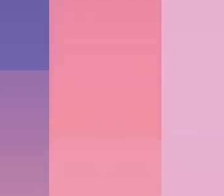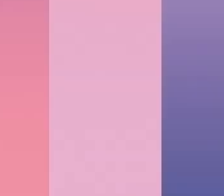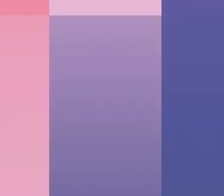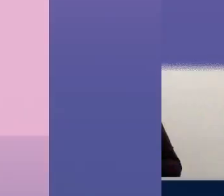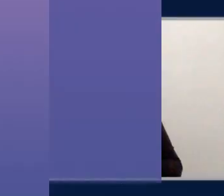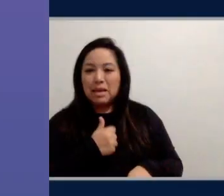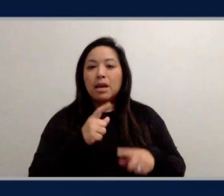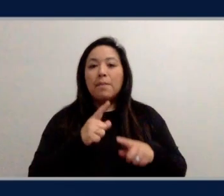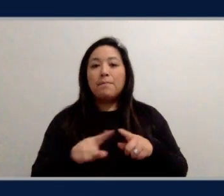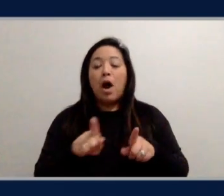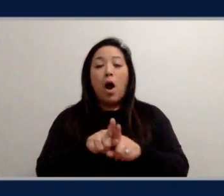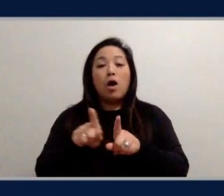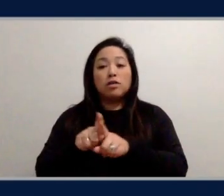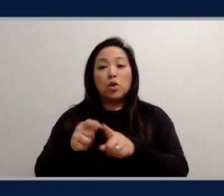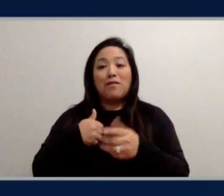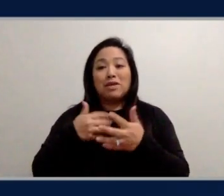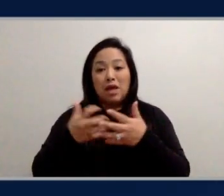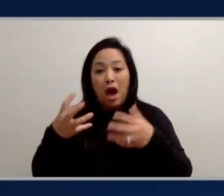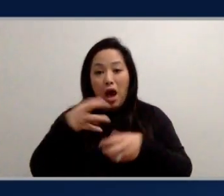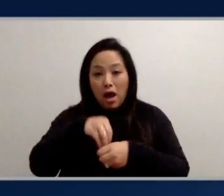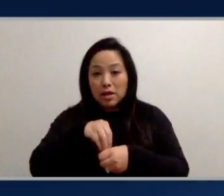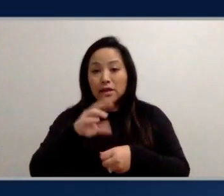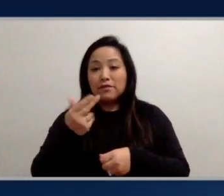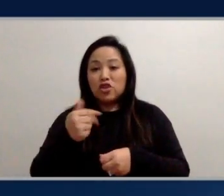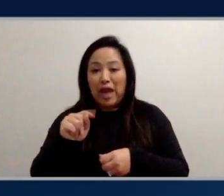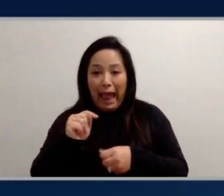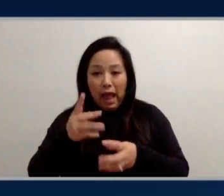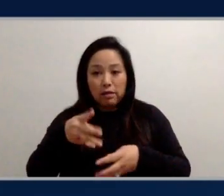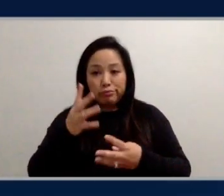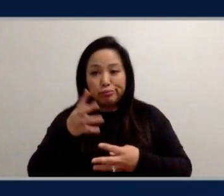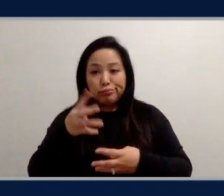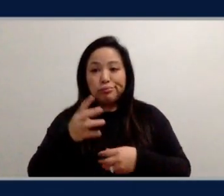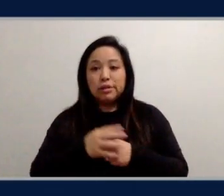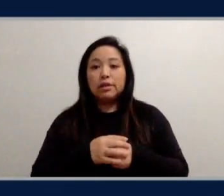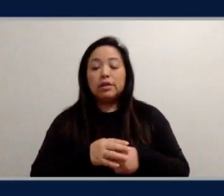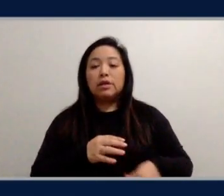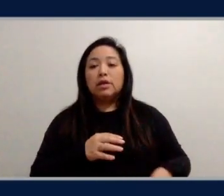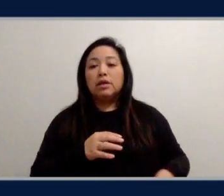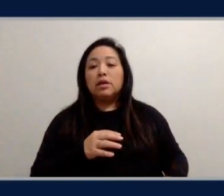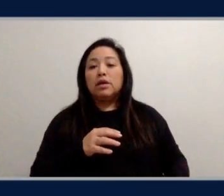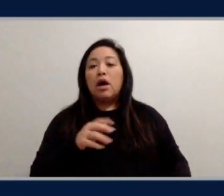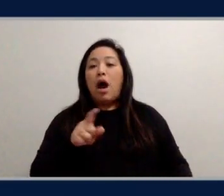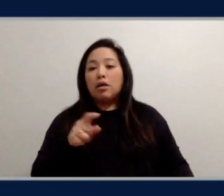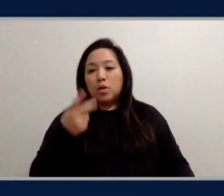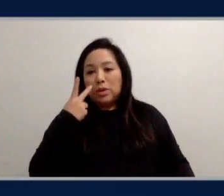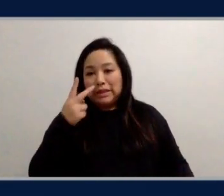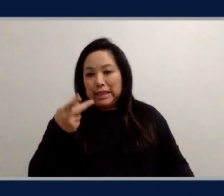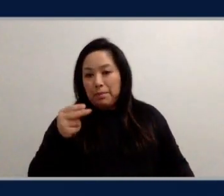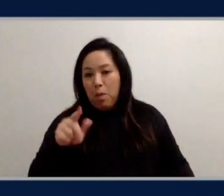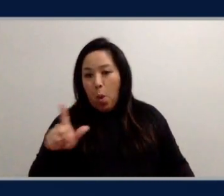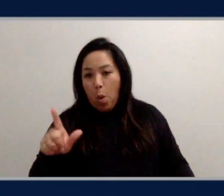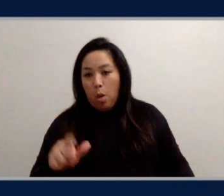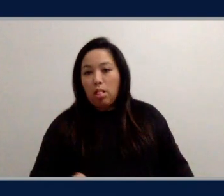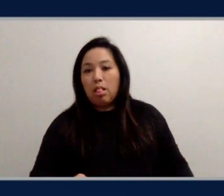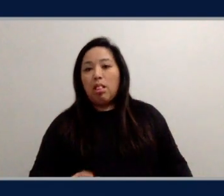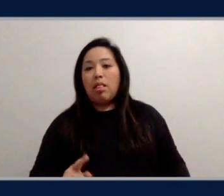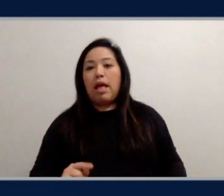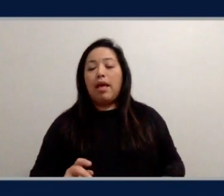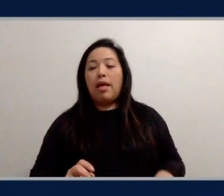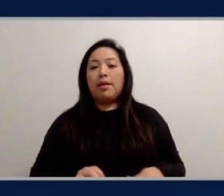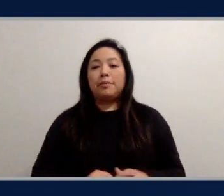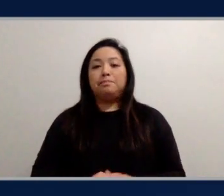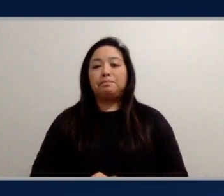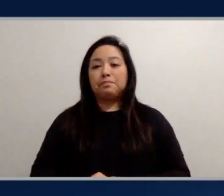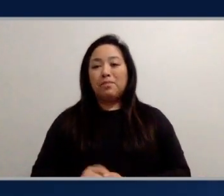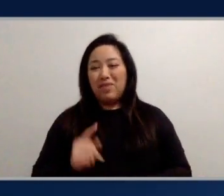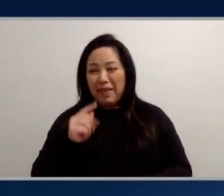lot of engagement in the chat. A lot of people asking good questions. Can we bring up the poll too? But we want to check in on the poll, and then I'm going to ask you where they can go to get answers. How are